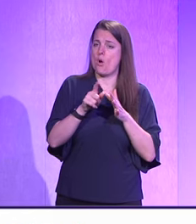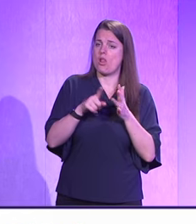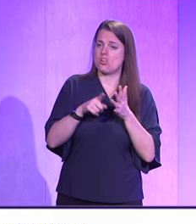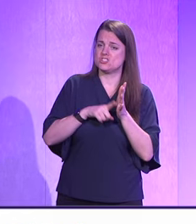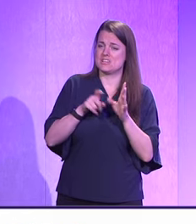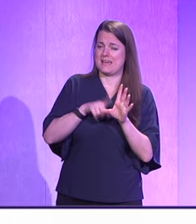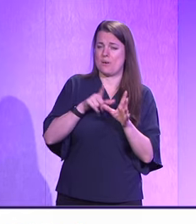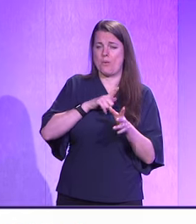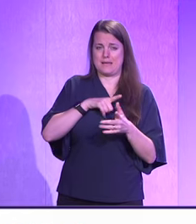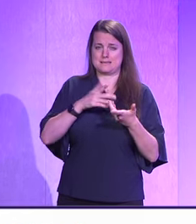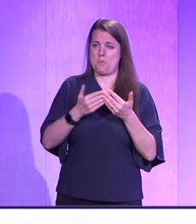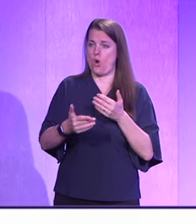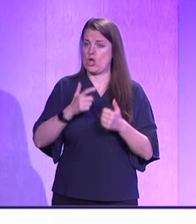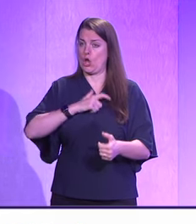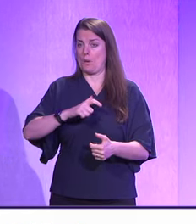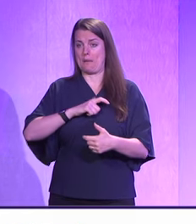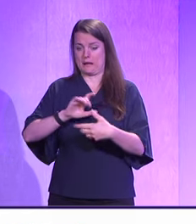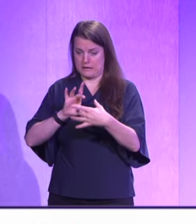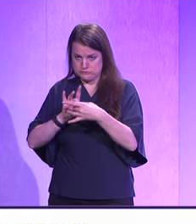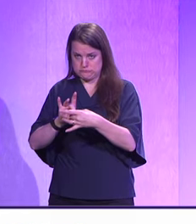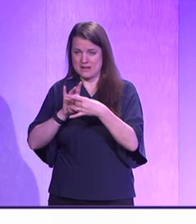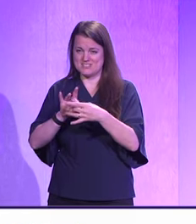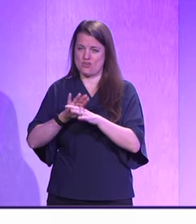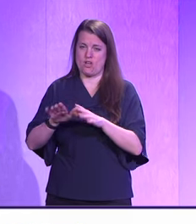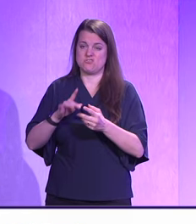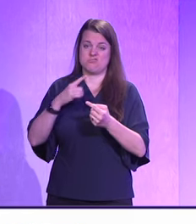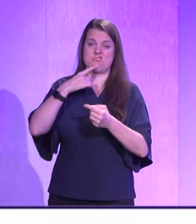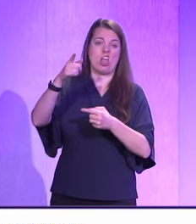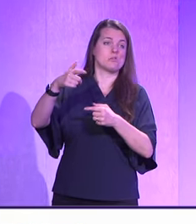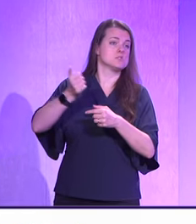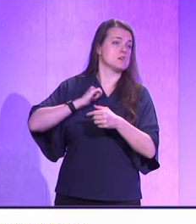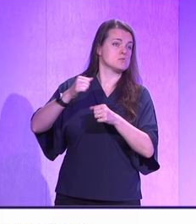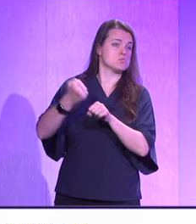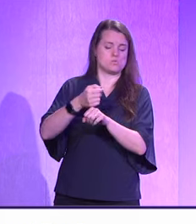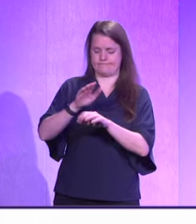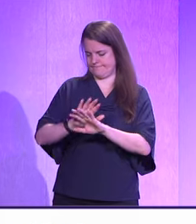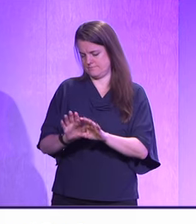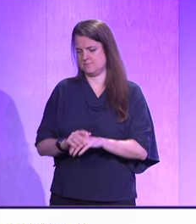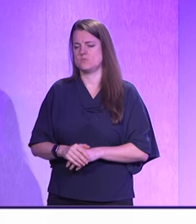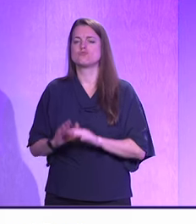Okay, let's look at some success with fast flow, with all of this kind of approach.